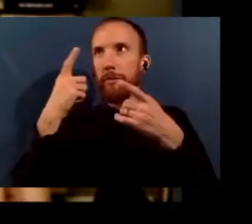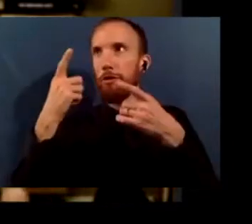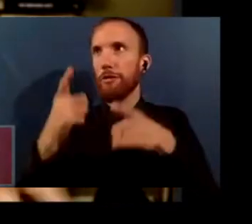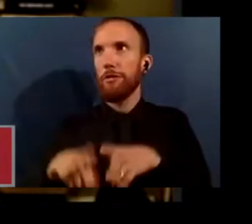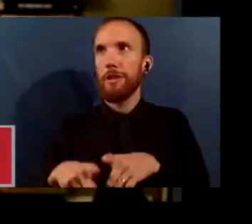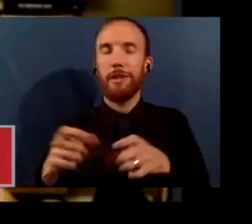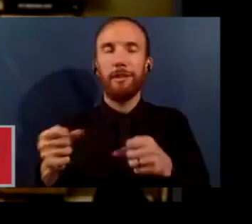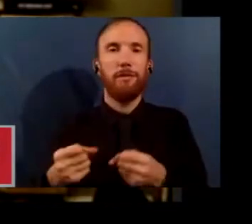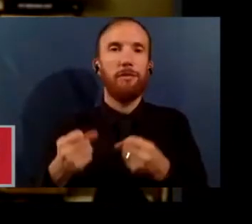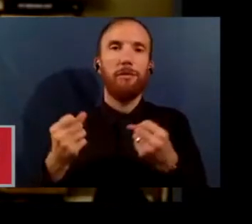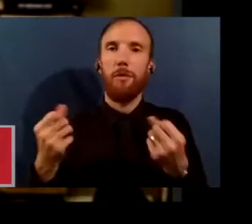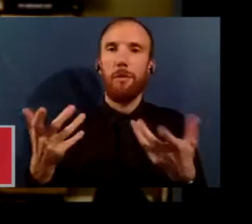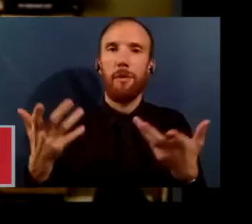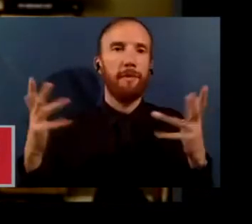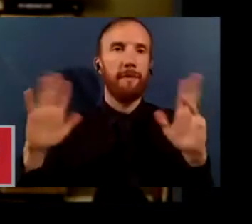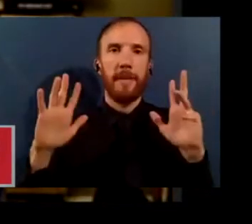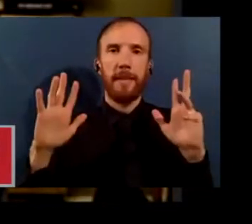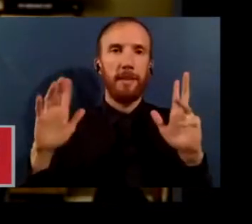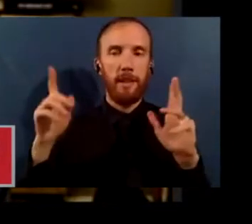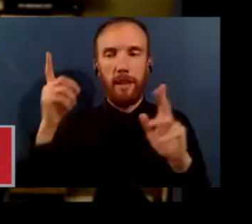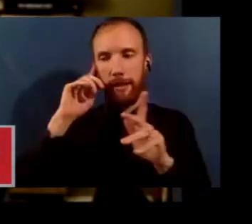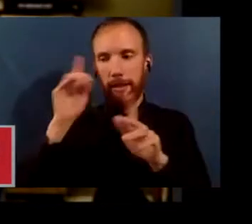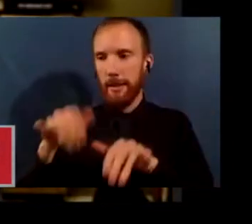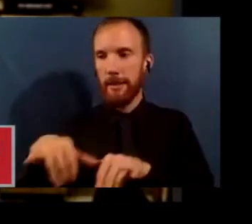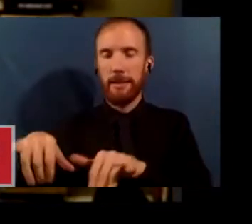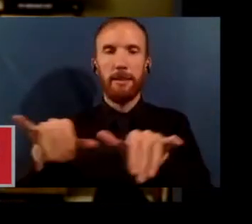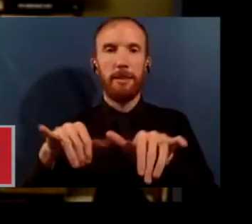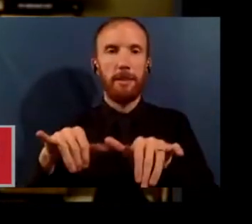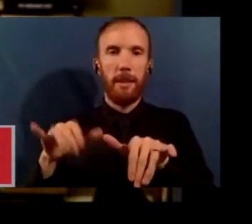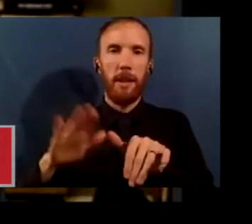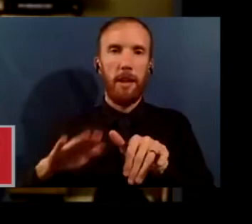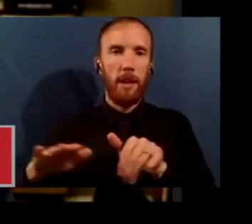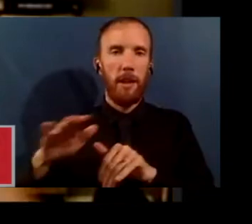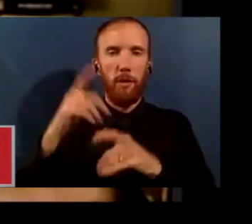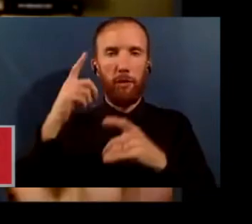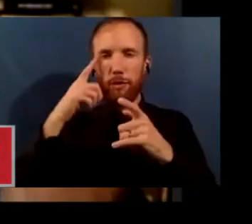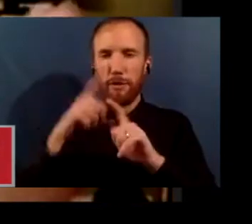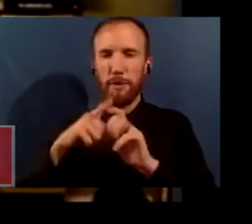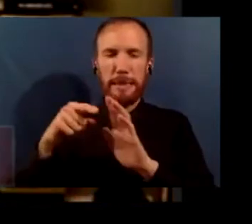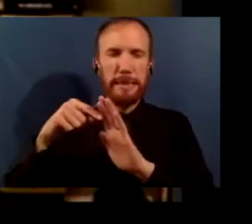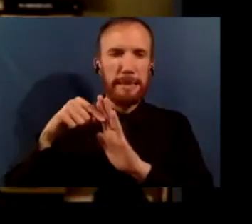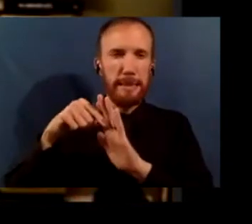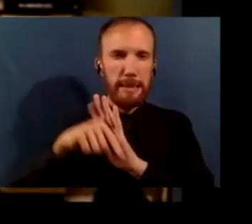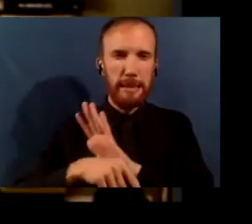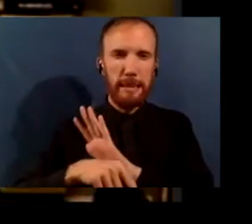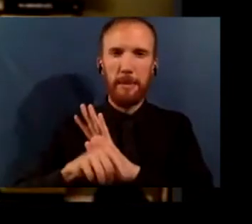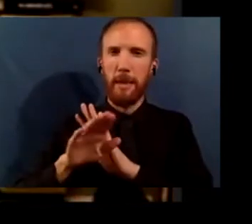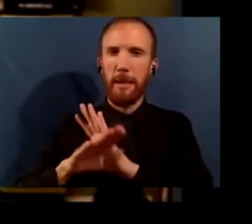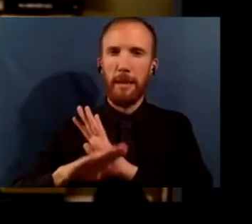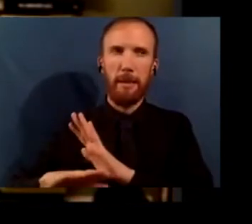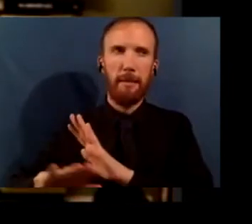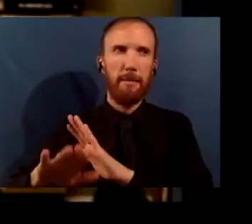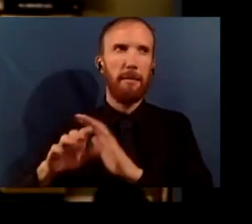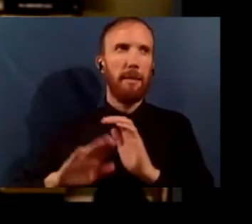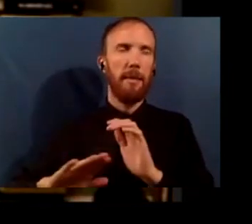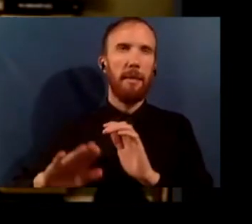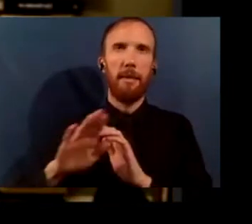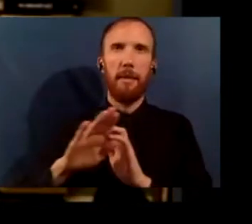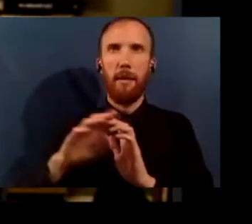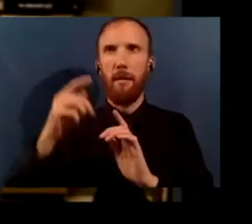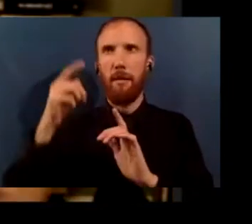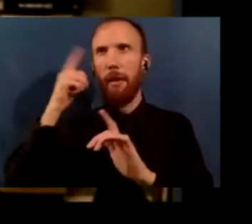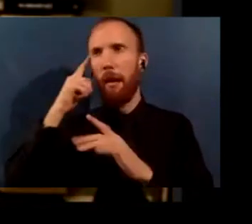info. Underneath agreement is so deep. They have such a wretched agenda, hateful